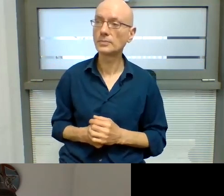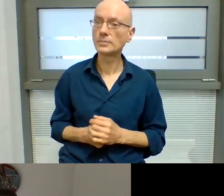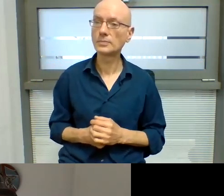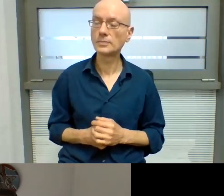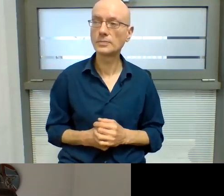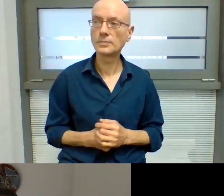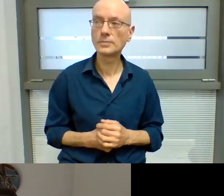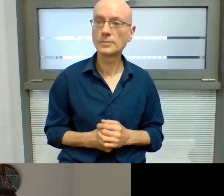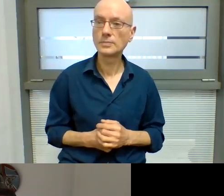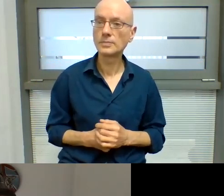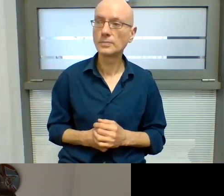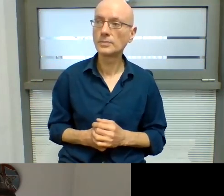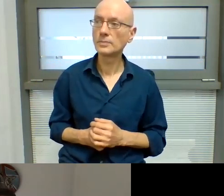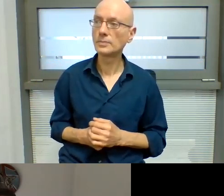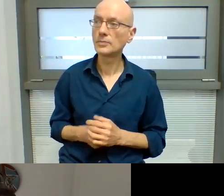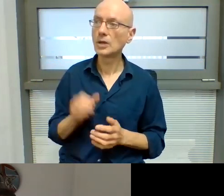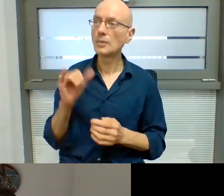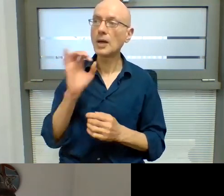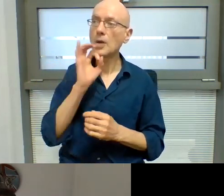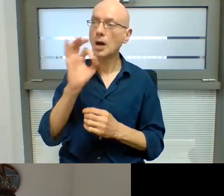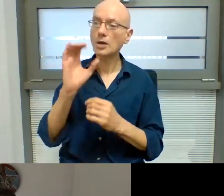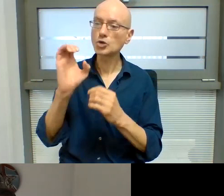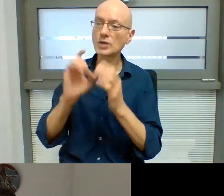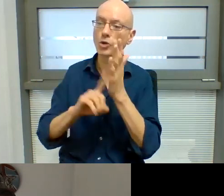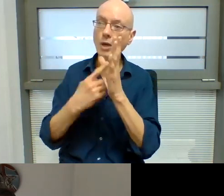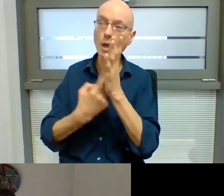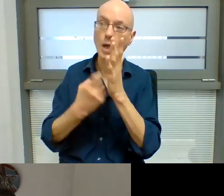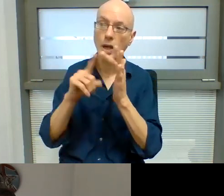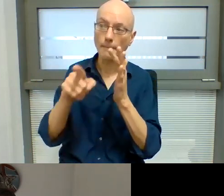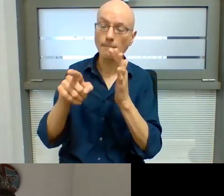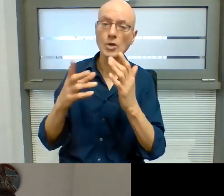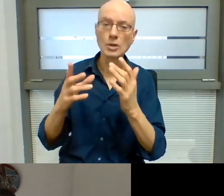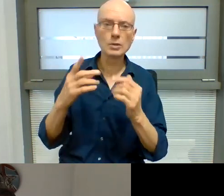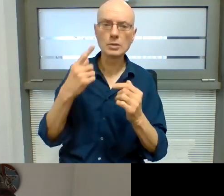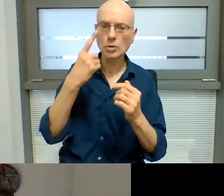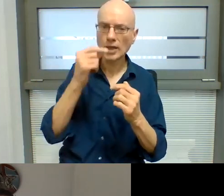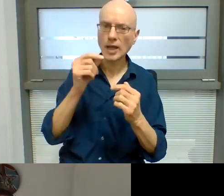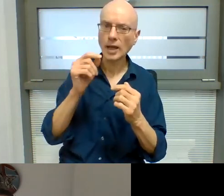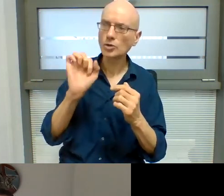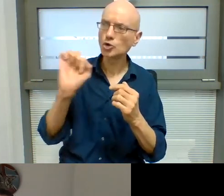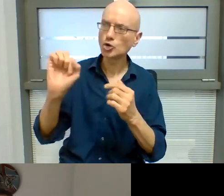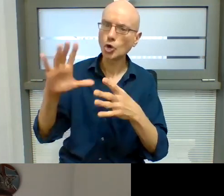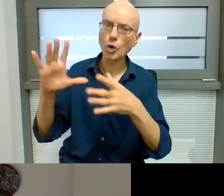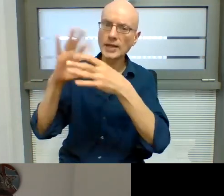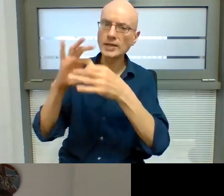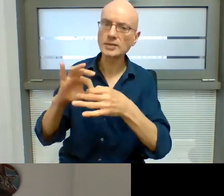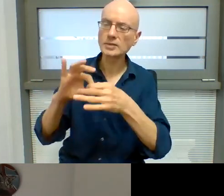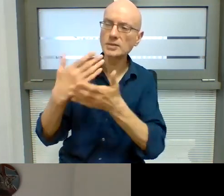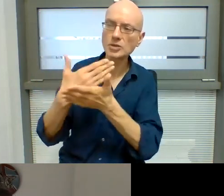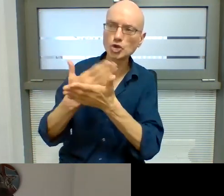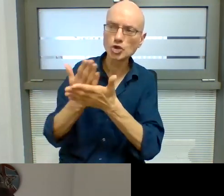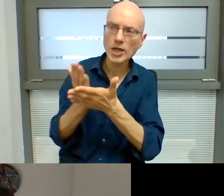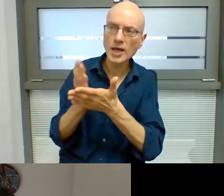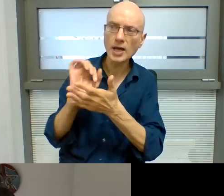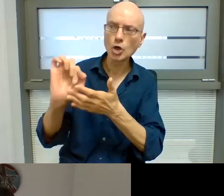not, Claire, you might be able to come in here. Do we have a way of sharing some of your links and some of your